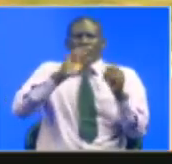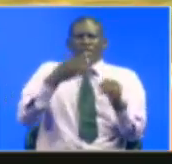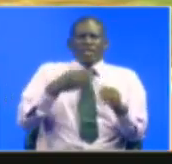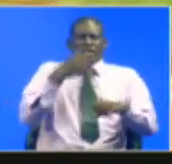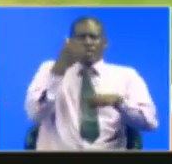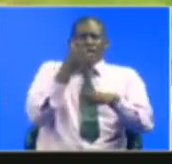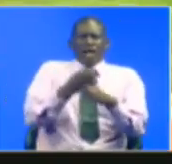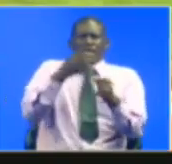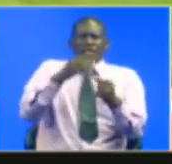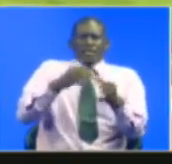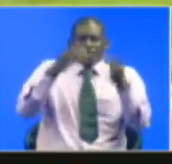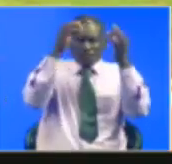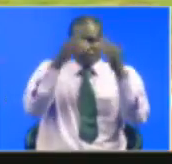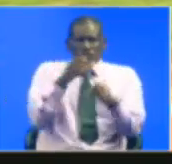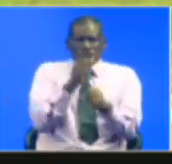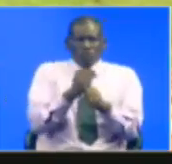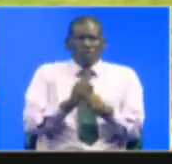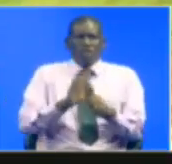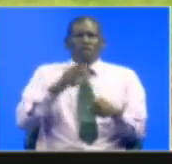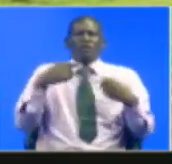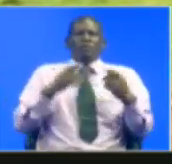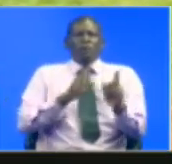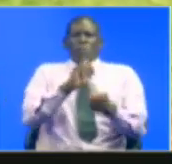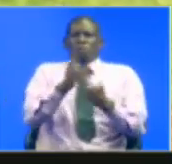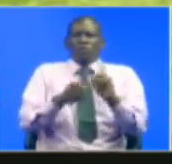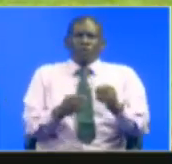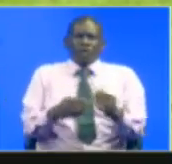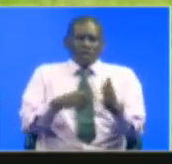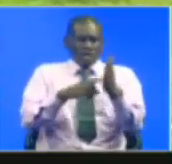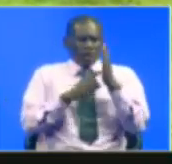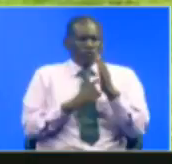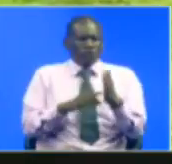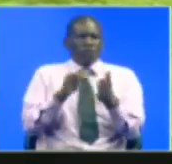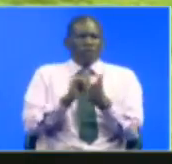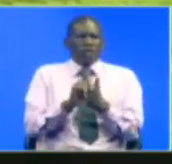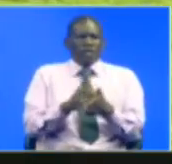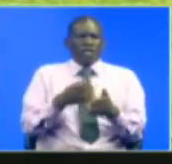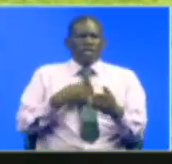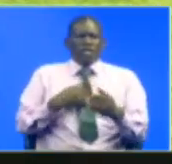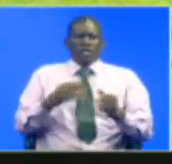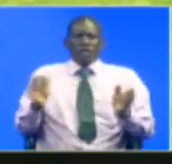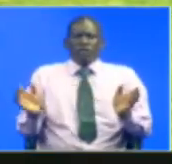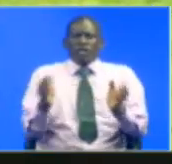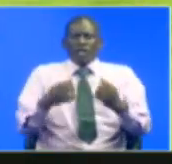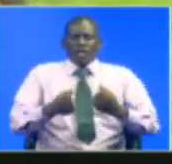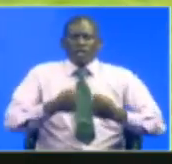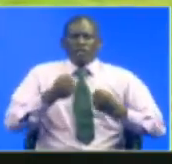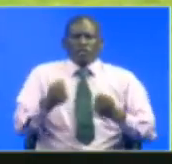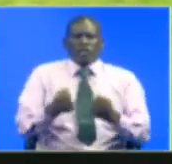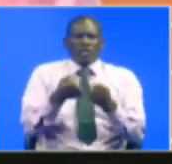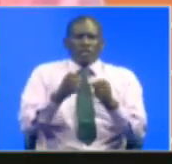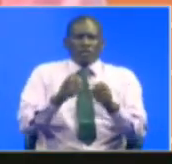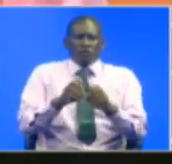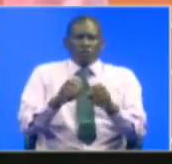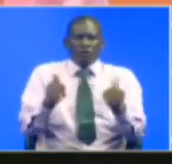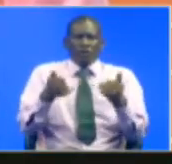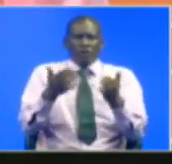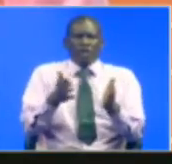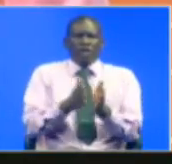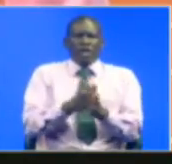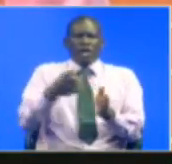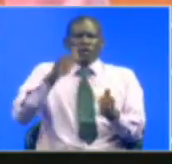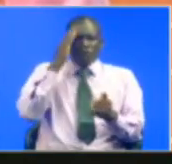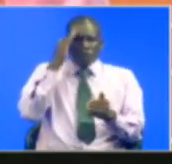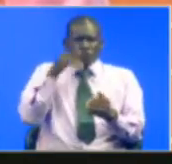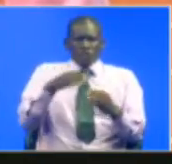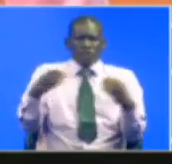Wa Kenya ambaye wamekimbia wameweza kuonyesha kwamba wako na hiyo courage ya hali ya juu, na tunajua kwamba hii